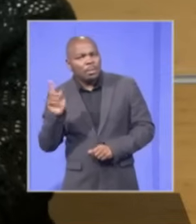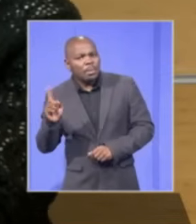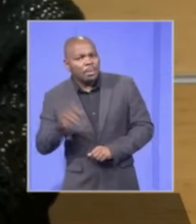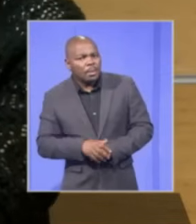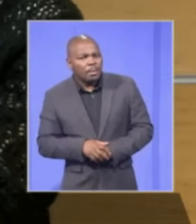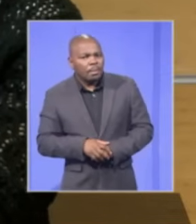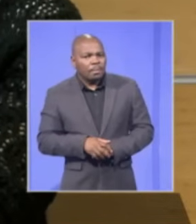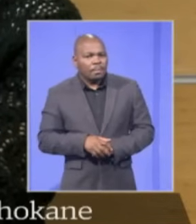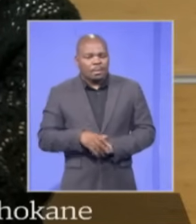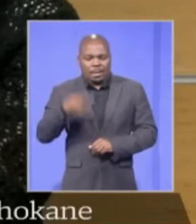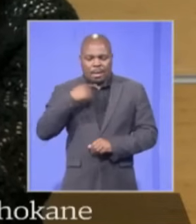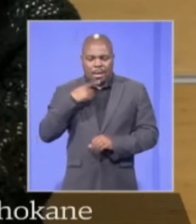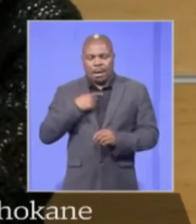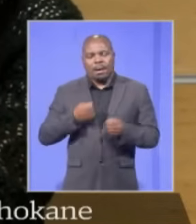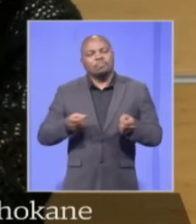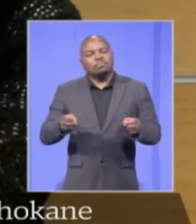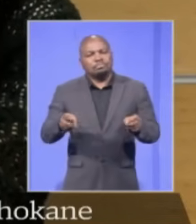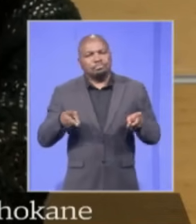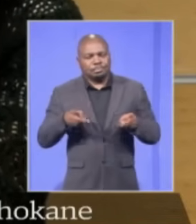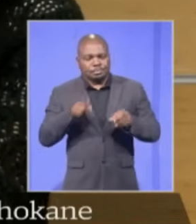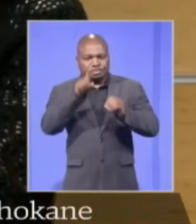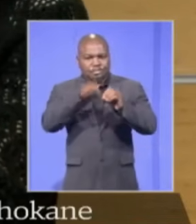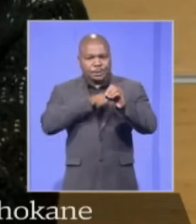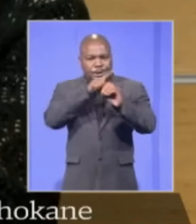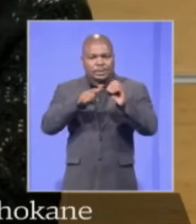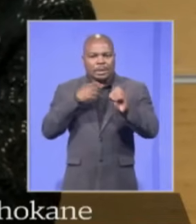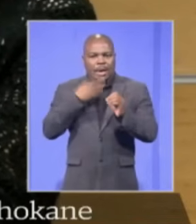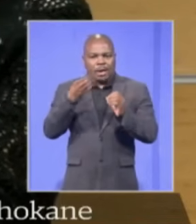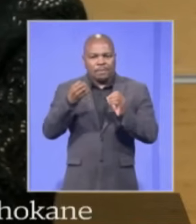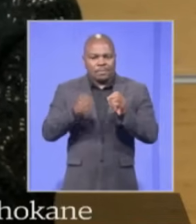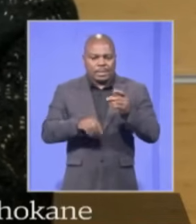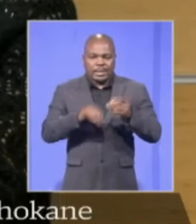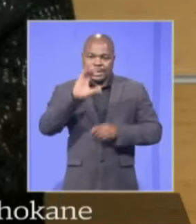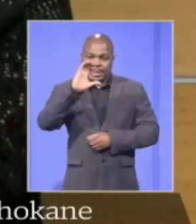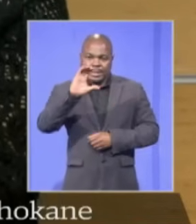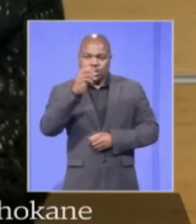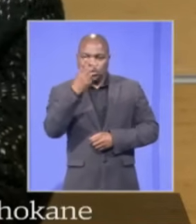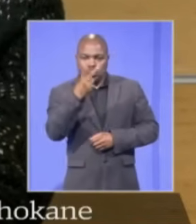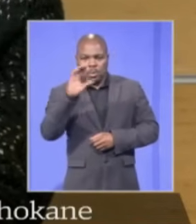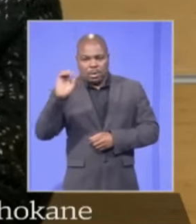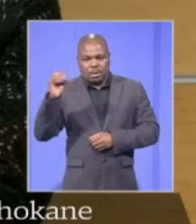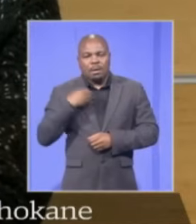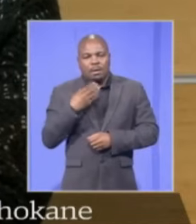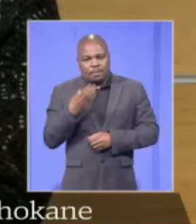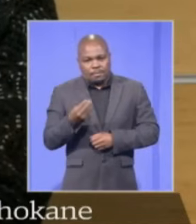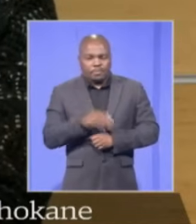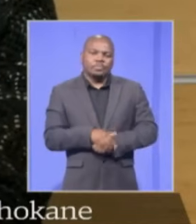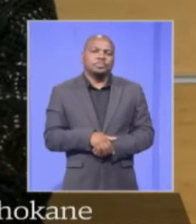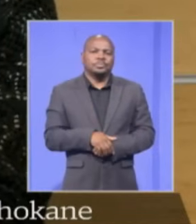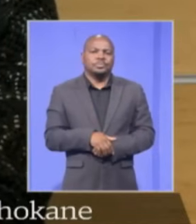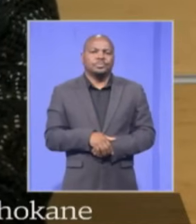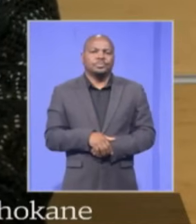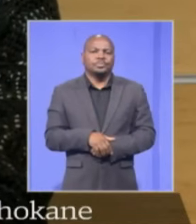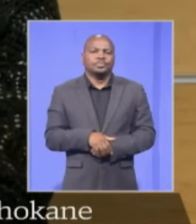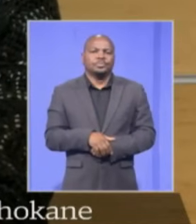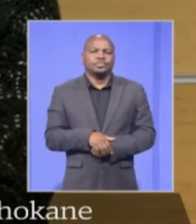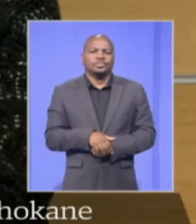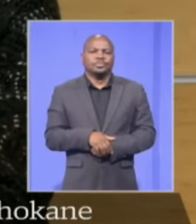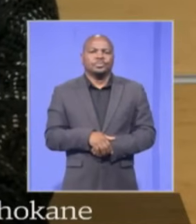Ke na le Mercedes-Benz. I do have a Mercedes-Benz C200. C200.